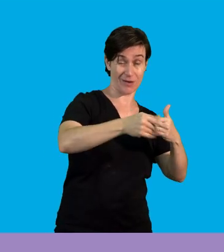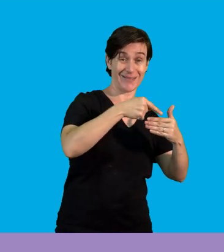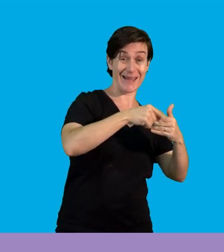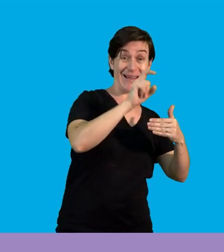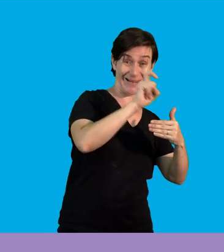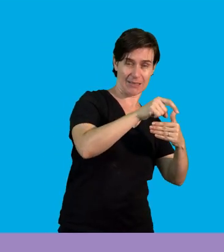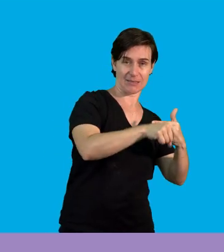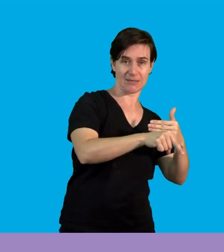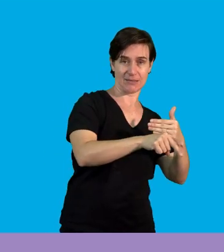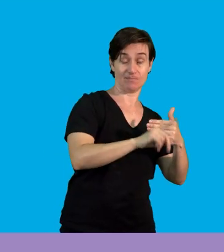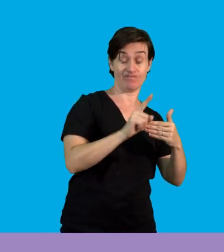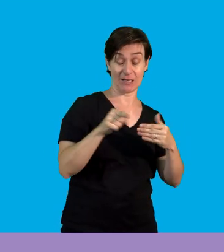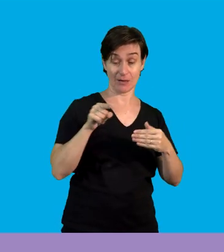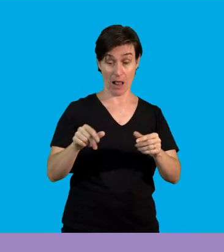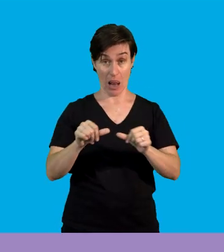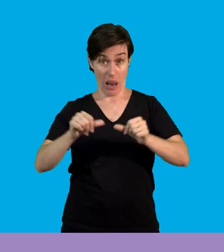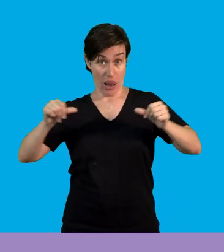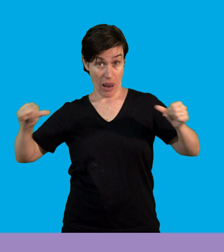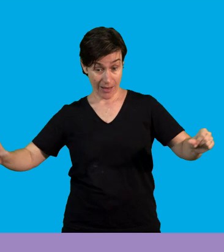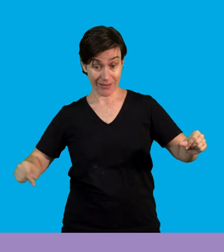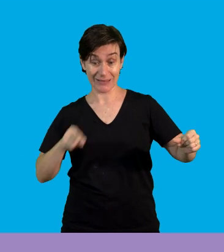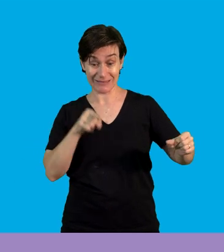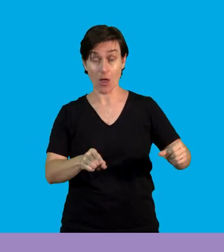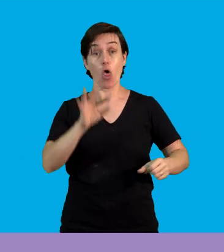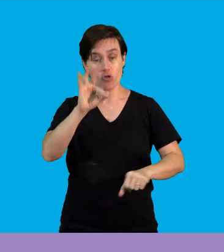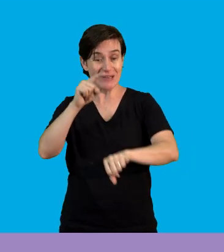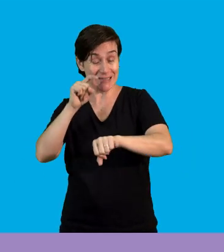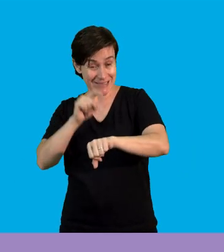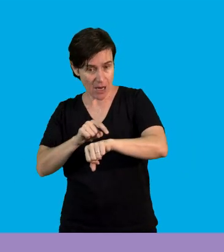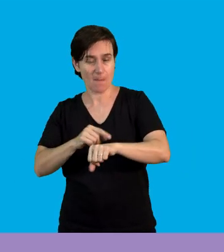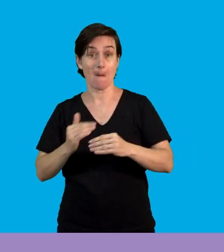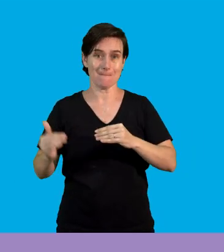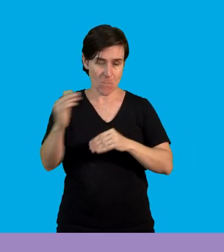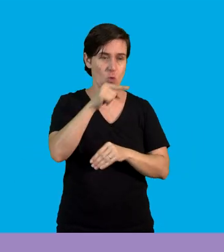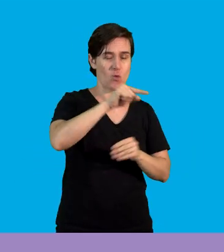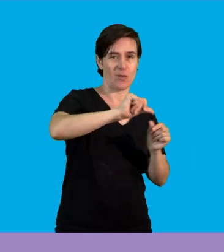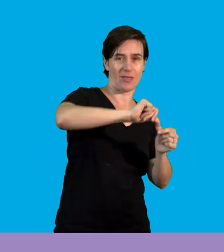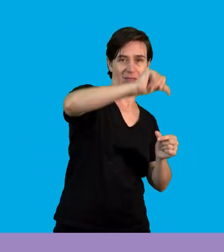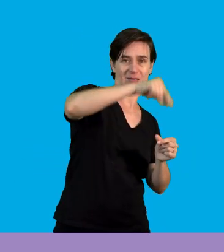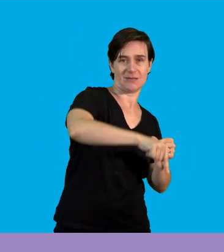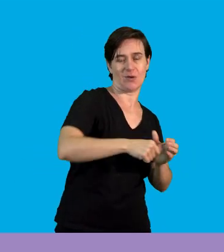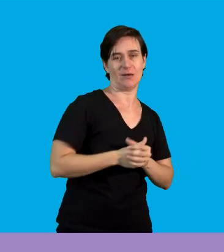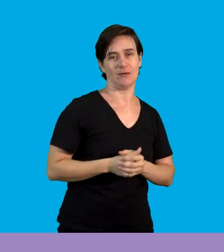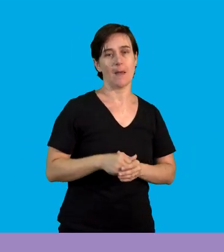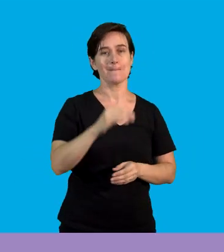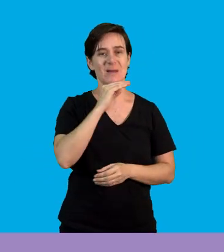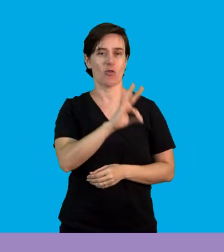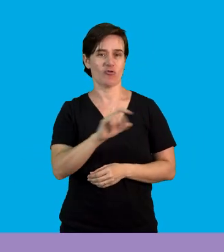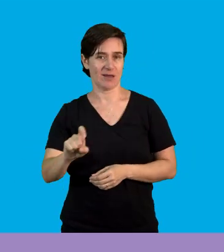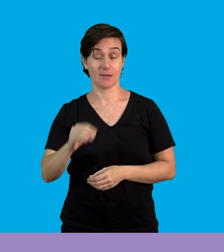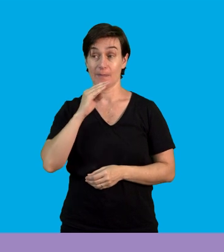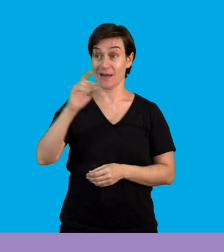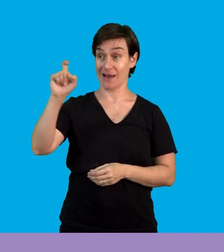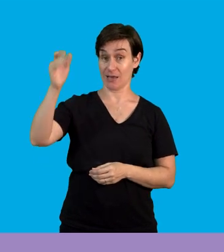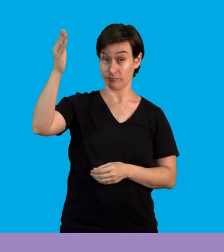rectangle, is x. And then we are told that the length is 3 times x. So it's